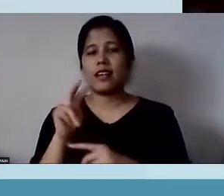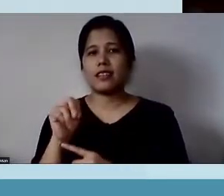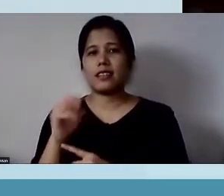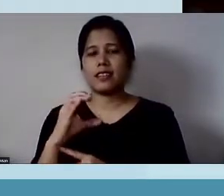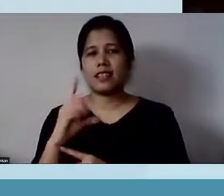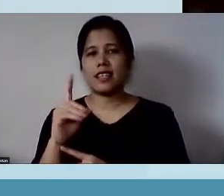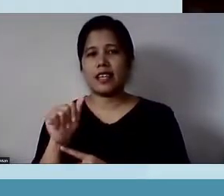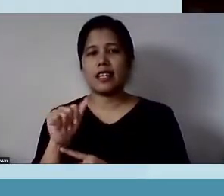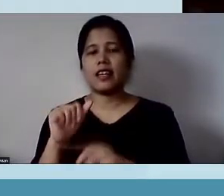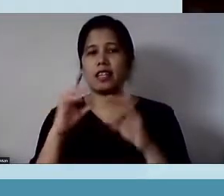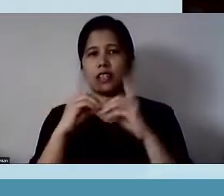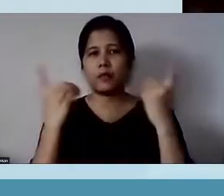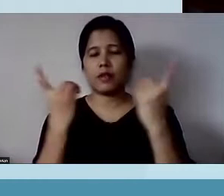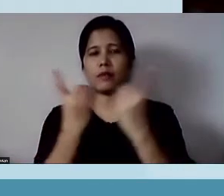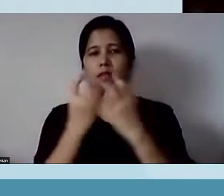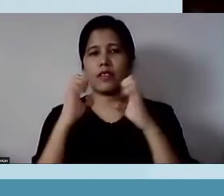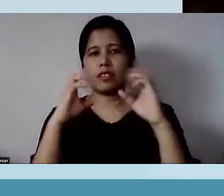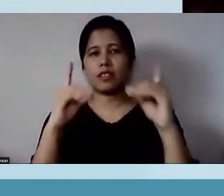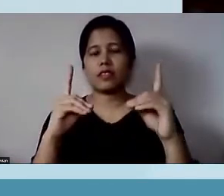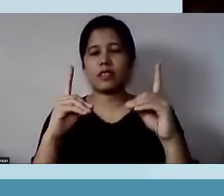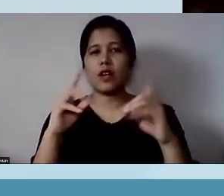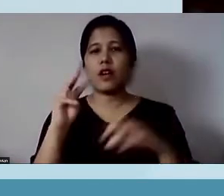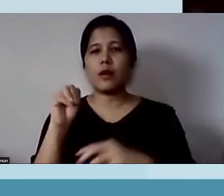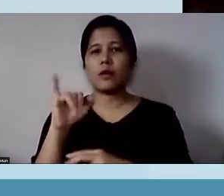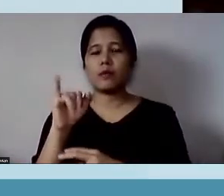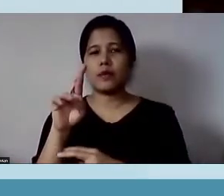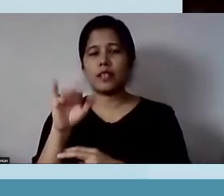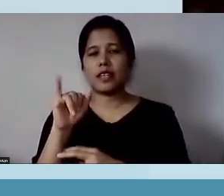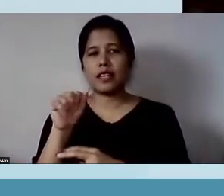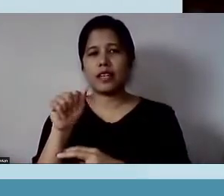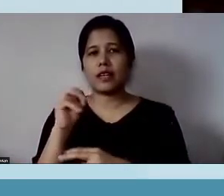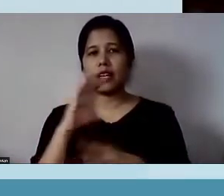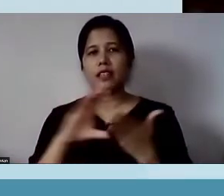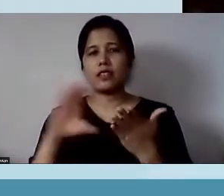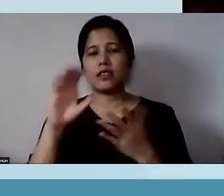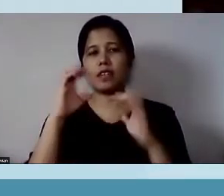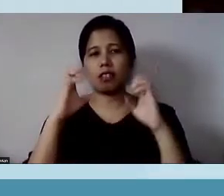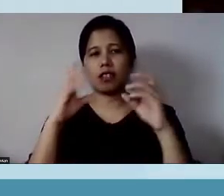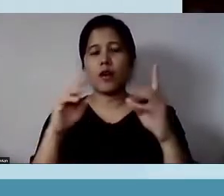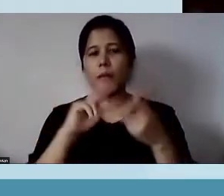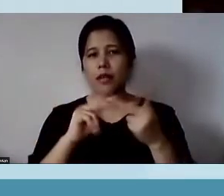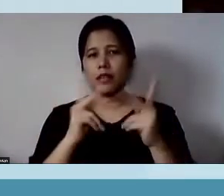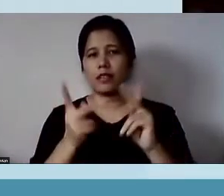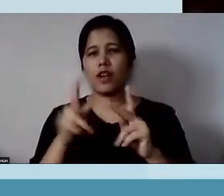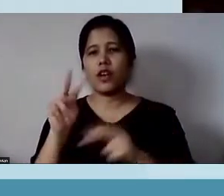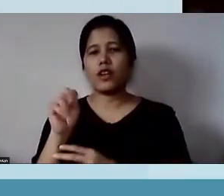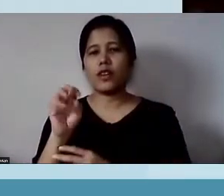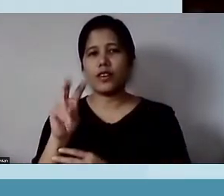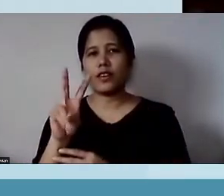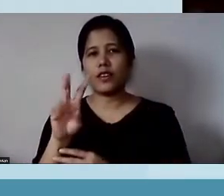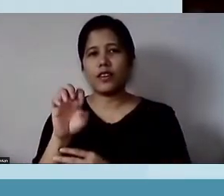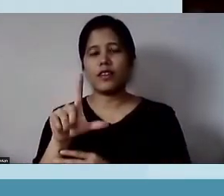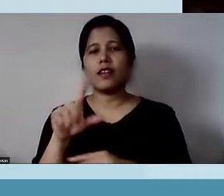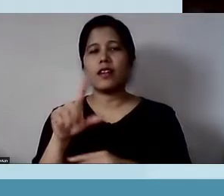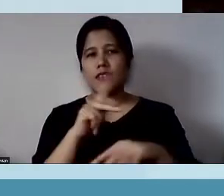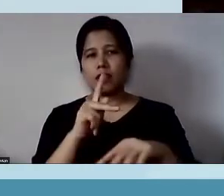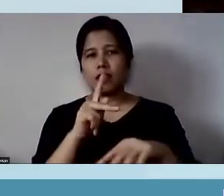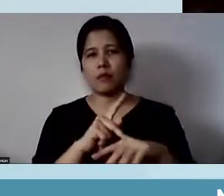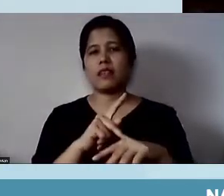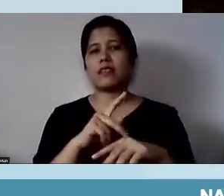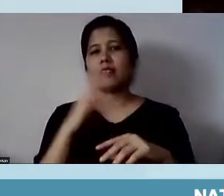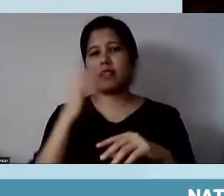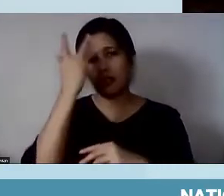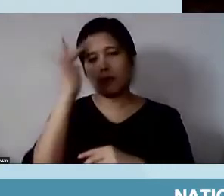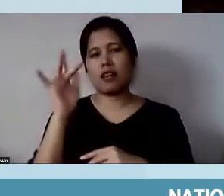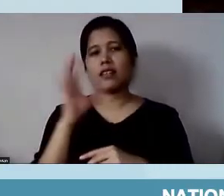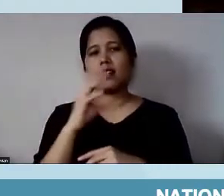the Department of Education, and Miriam College's College of Education in partnership with Lenovo Philippines, Smart Communications, and